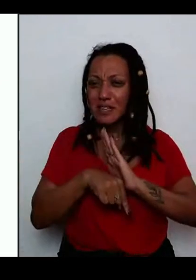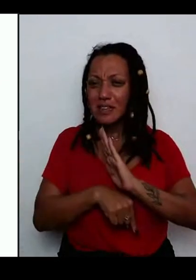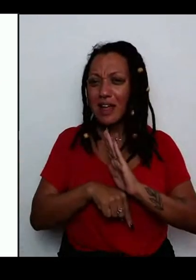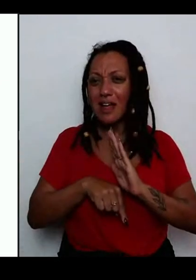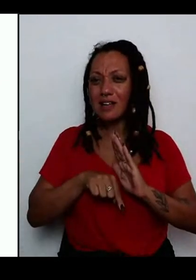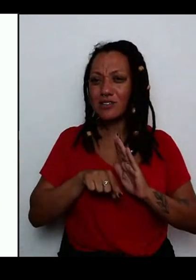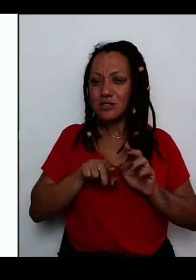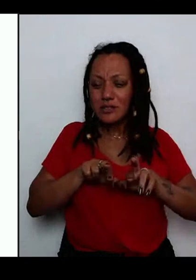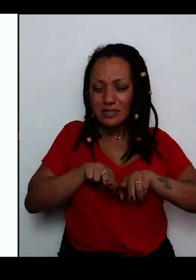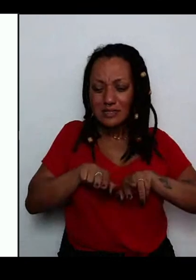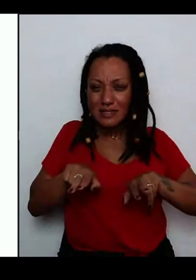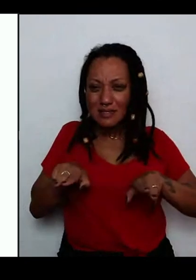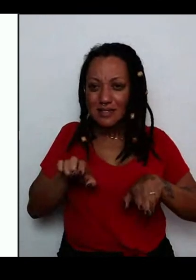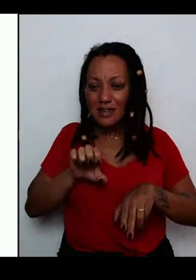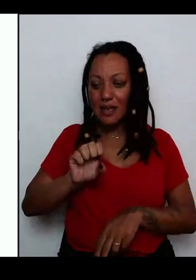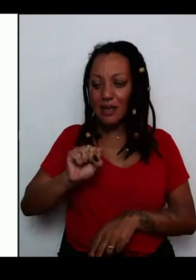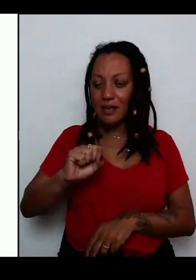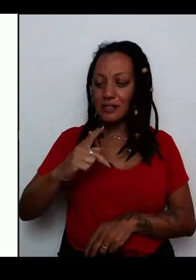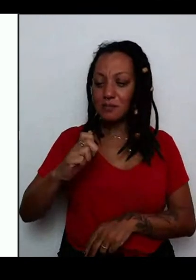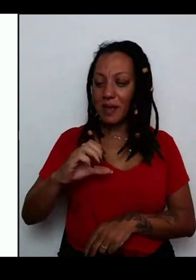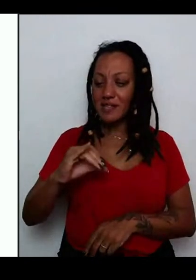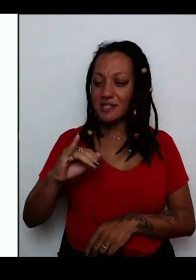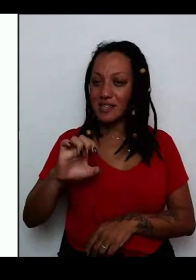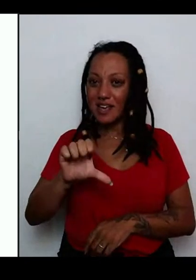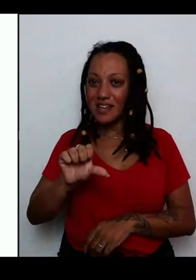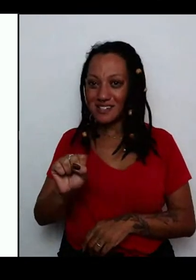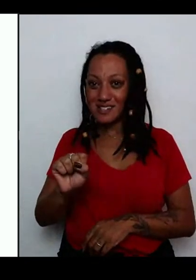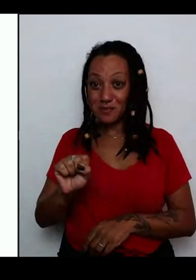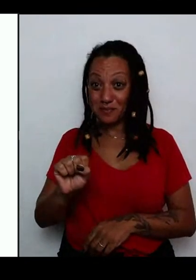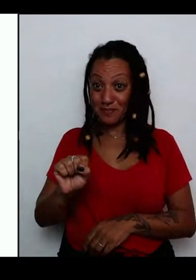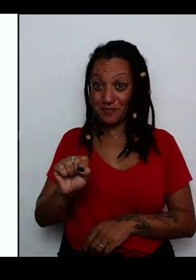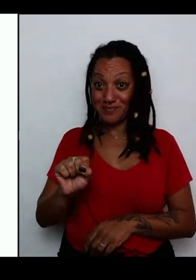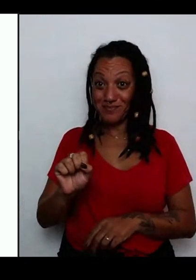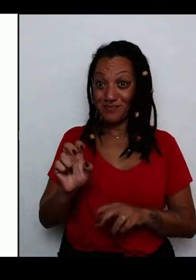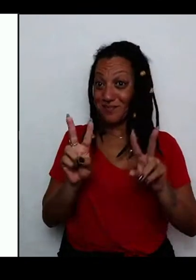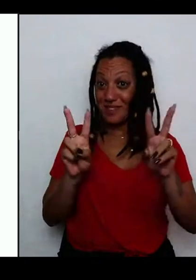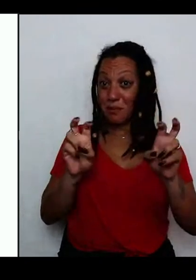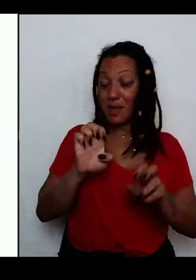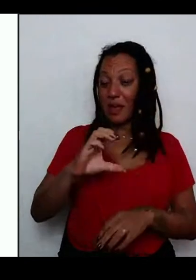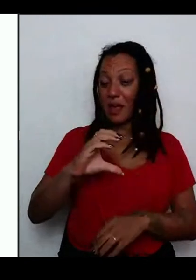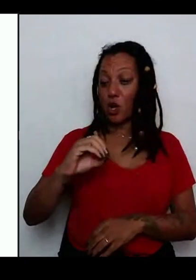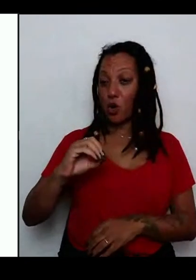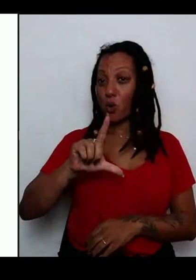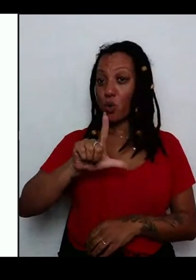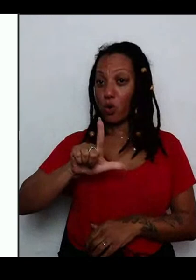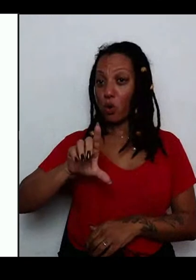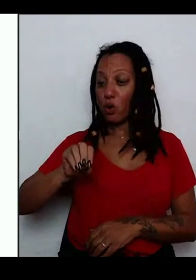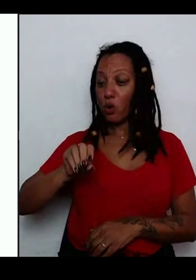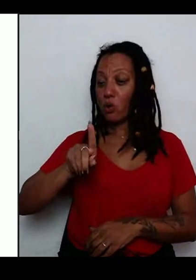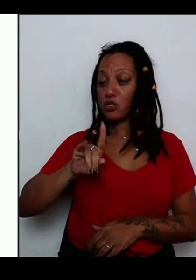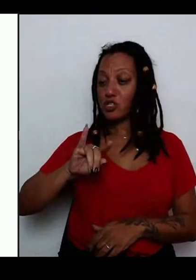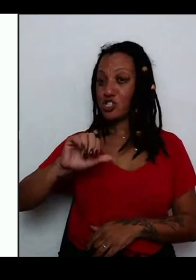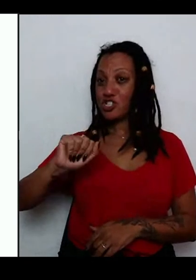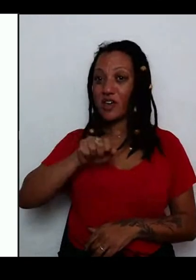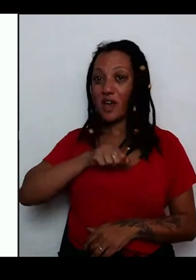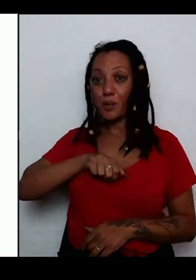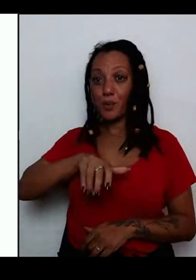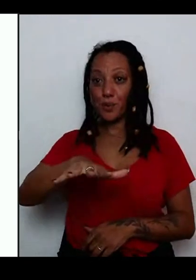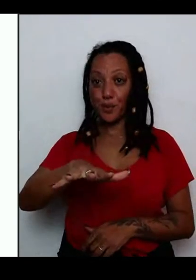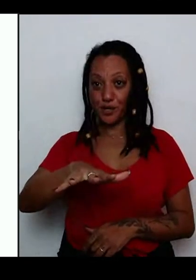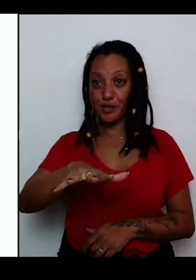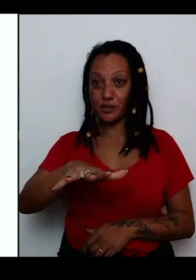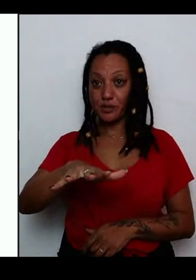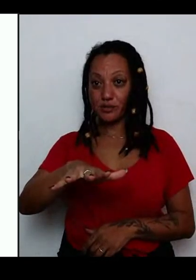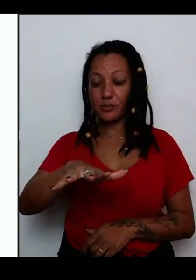sex psychologies presses increasingly to the fore in artist works her moving image collage depicts lushes and